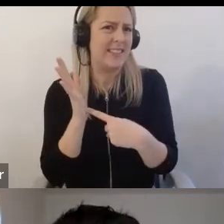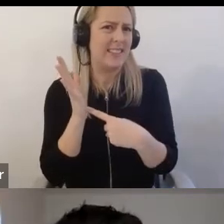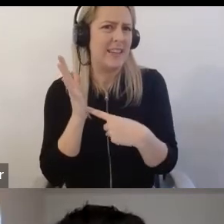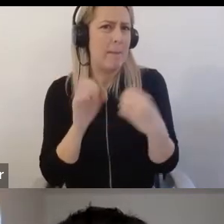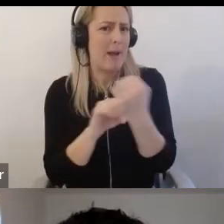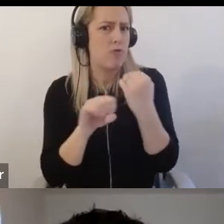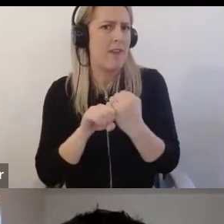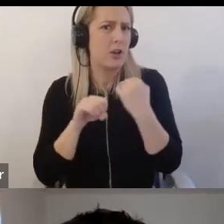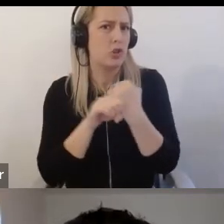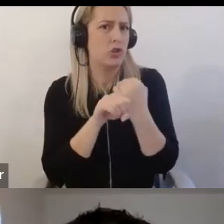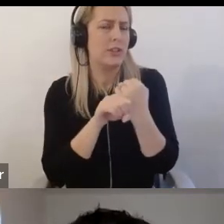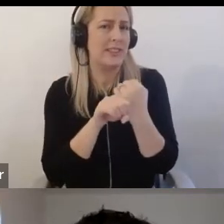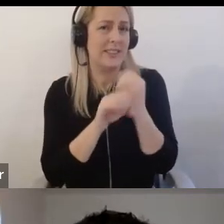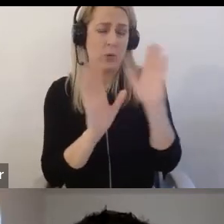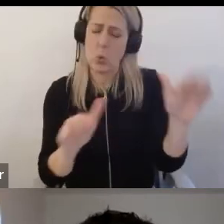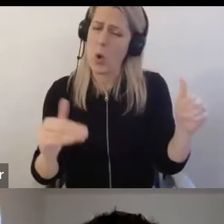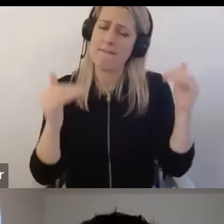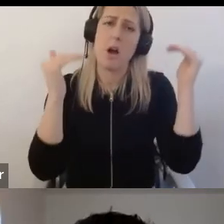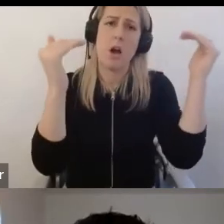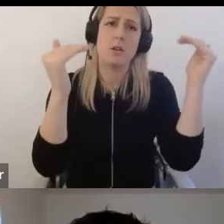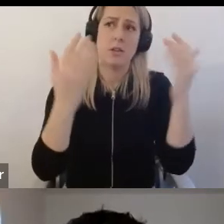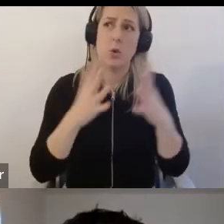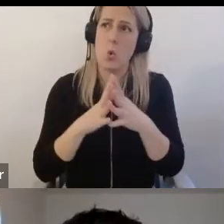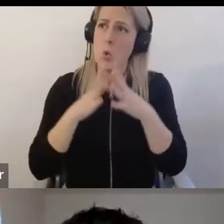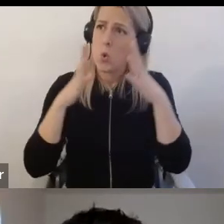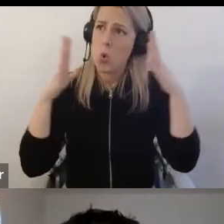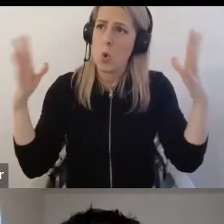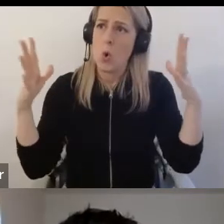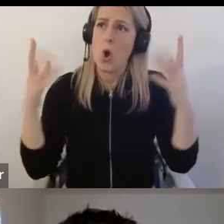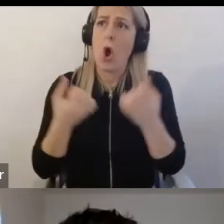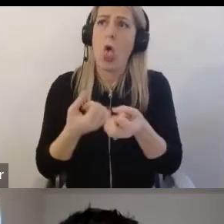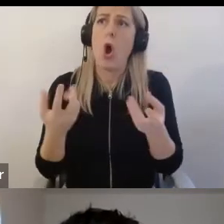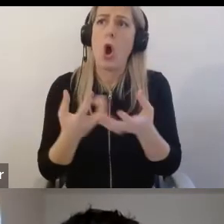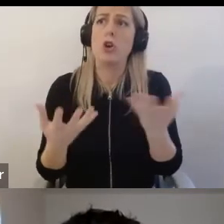in the world. There's a huge amount of assistive technology comes out of the UK.